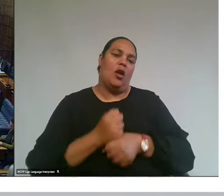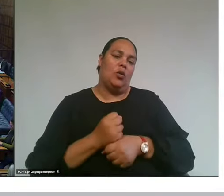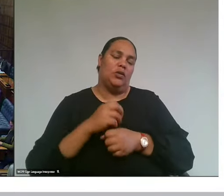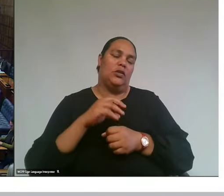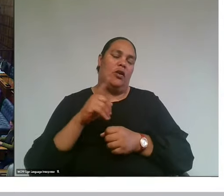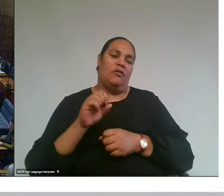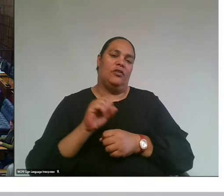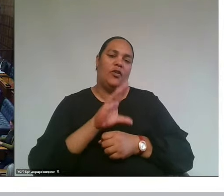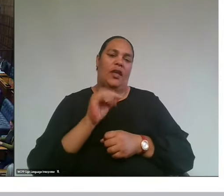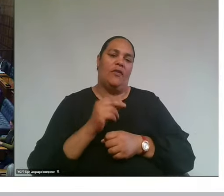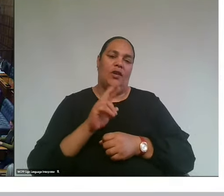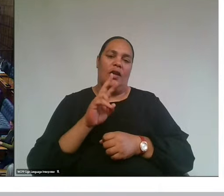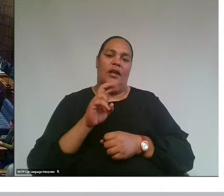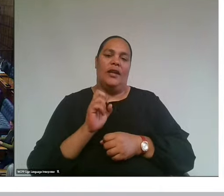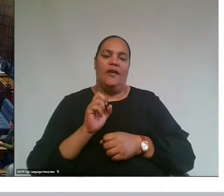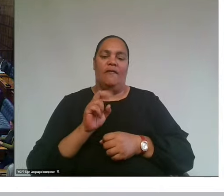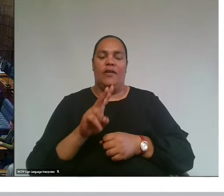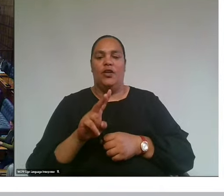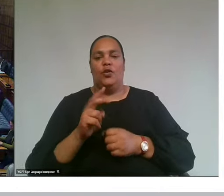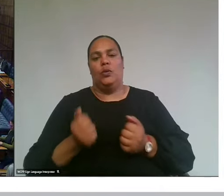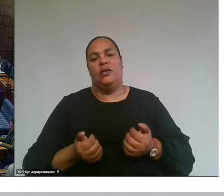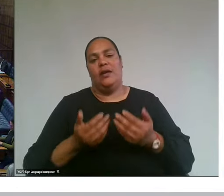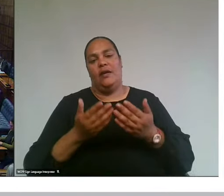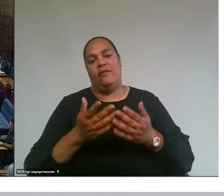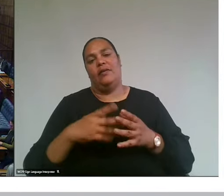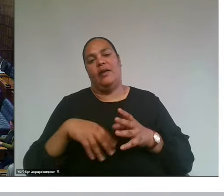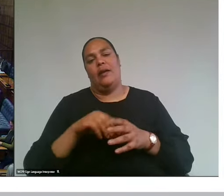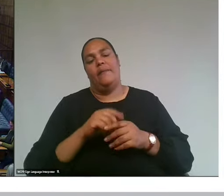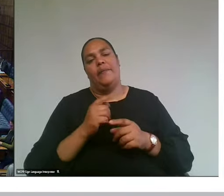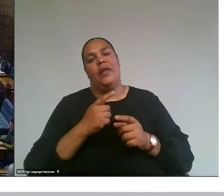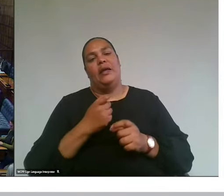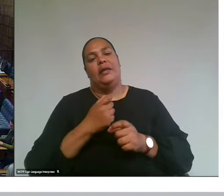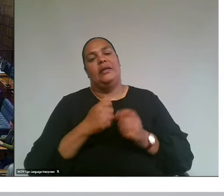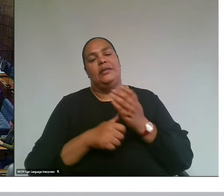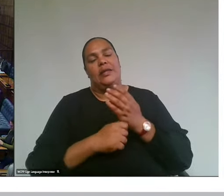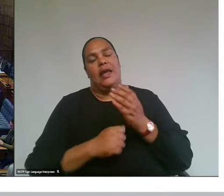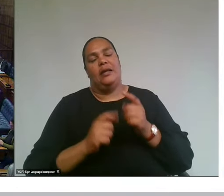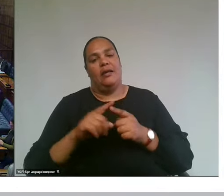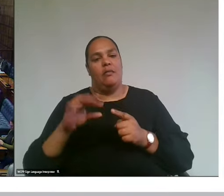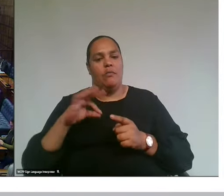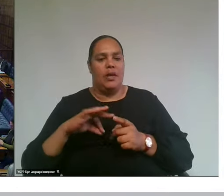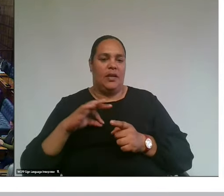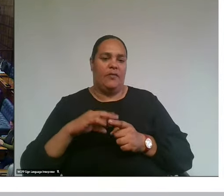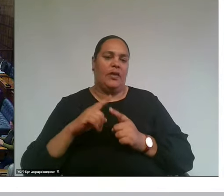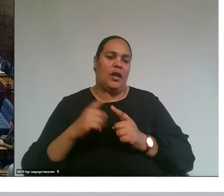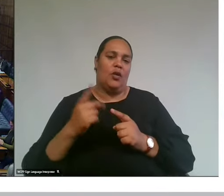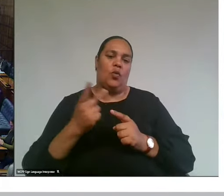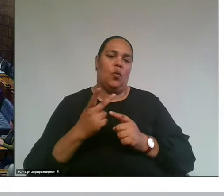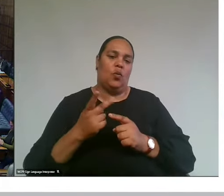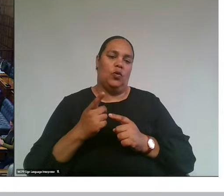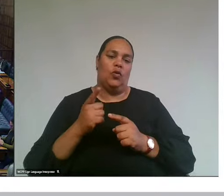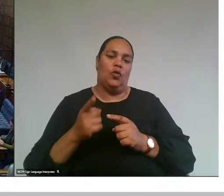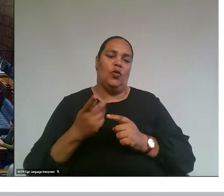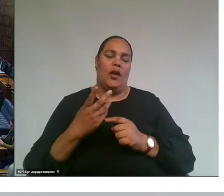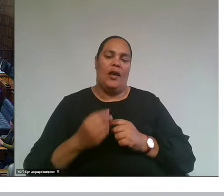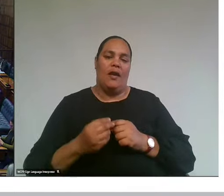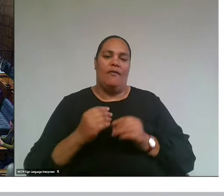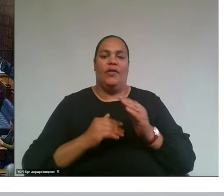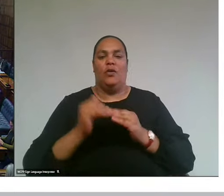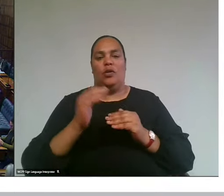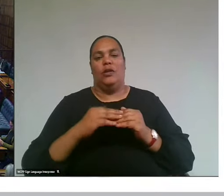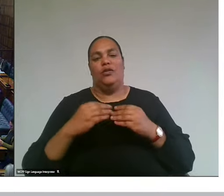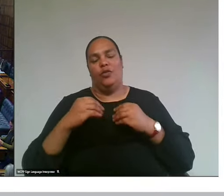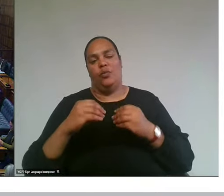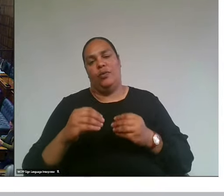the South African Ren Revenue Service regarding tax incentives and benefits and you also apparently worked with the construction